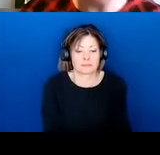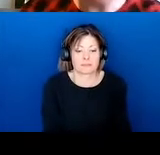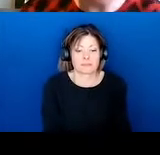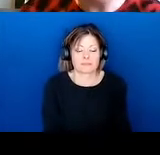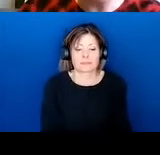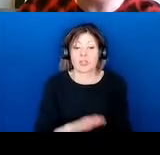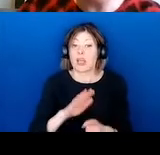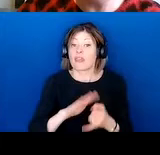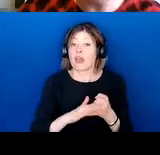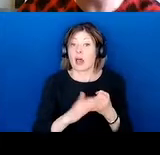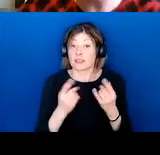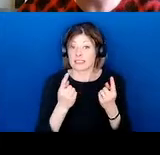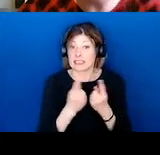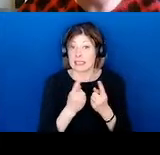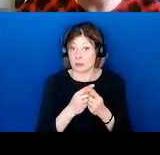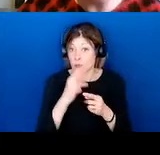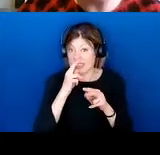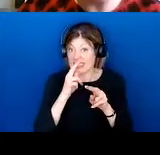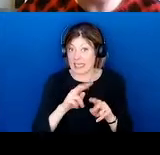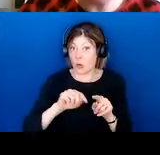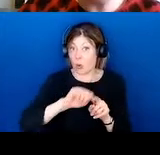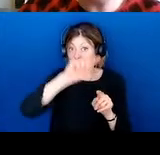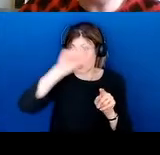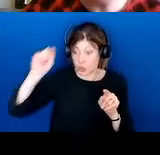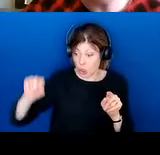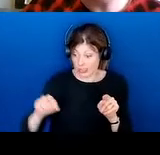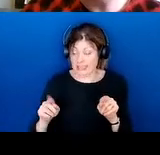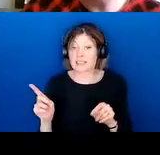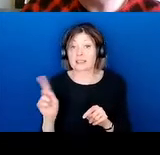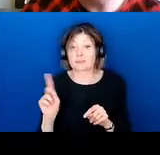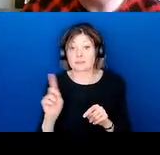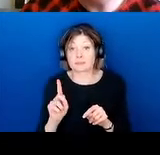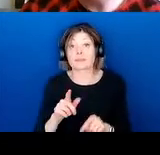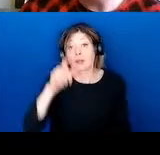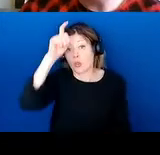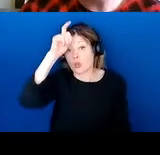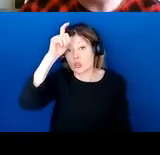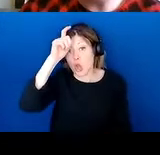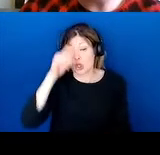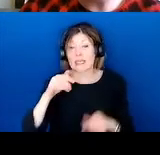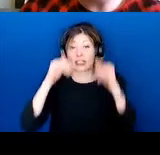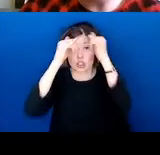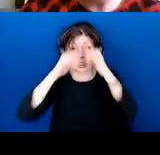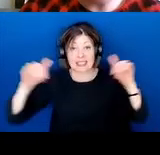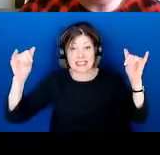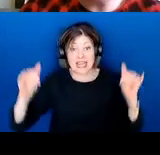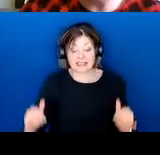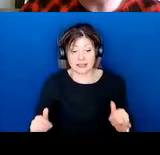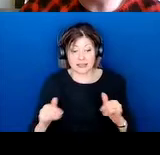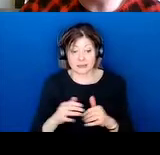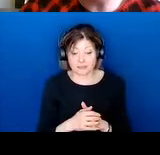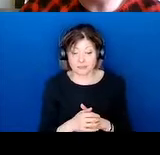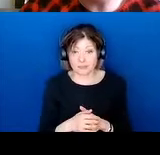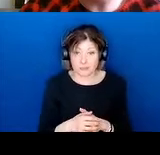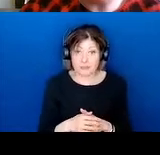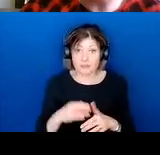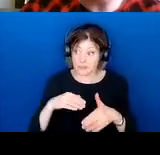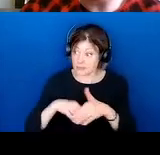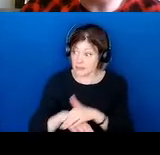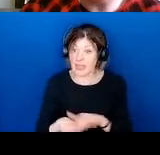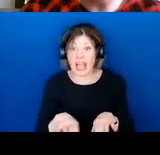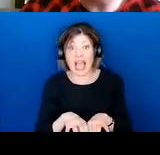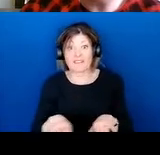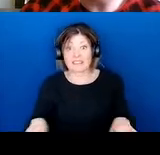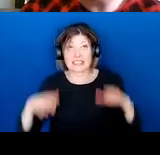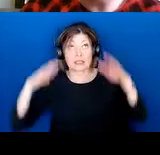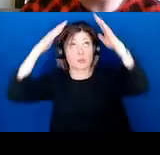The final stop on the circular garden tour was the Turkish tent, where sheltered seats allowed visitors to look back